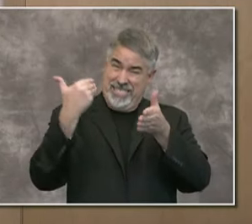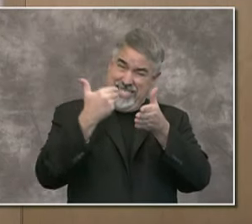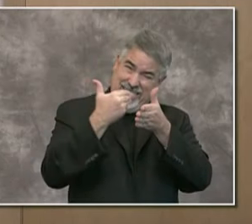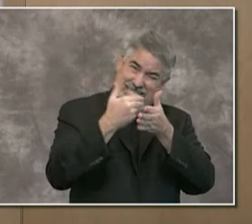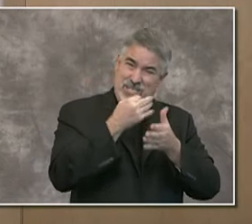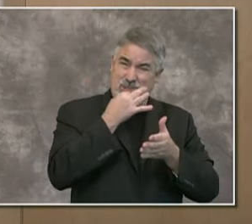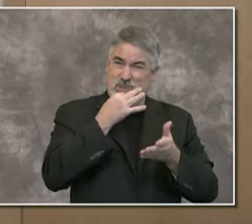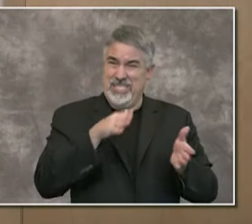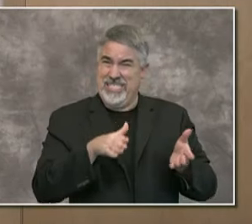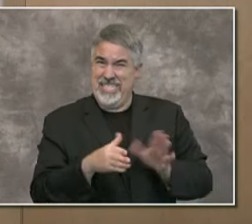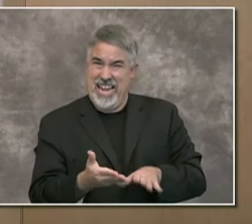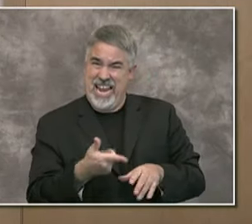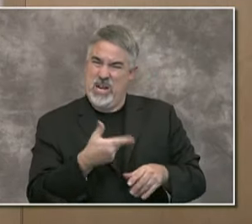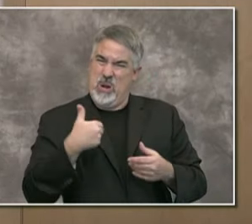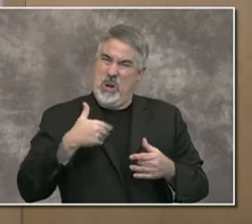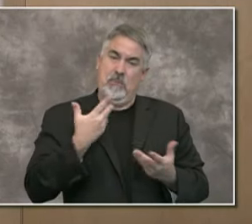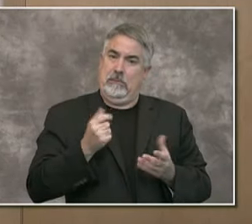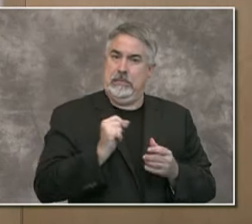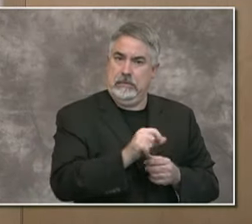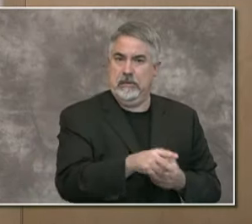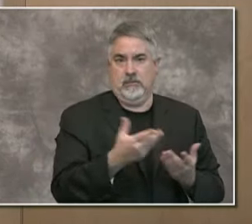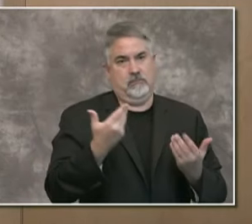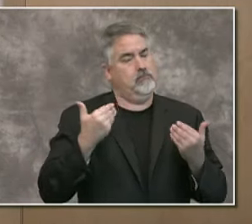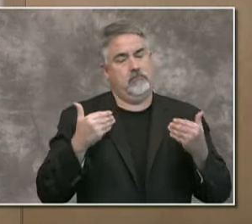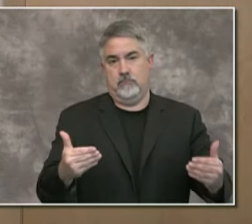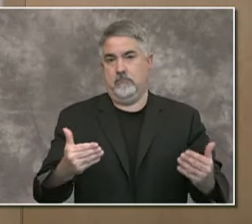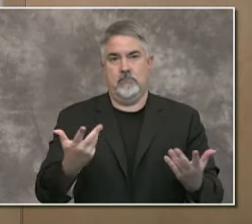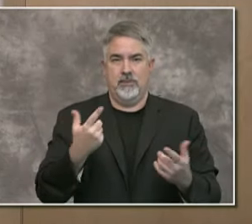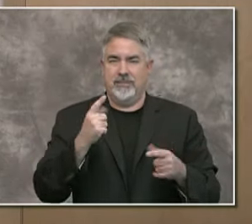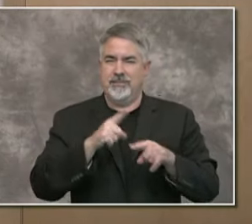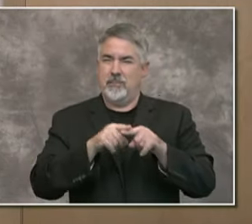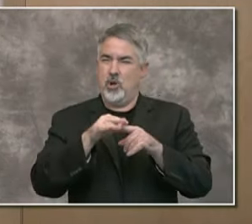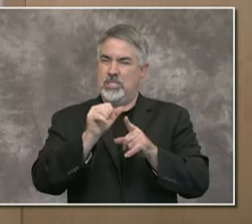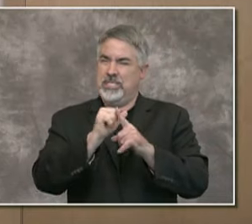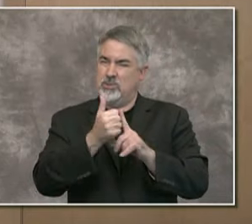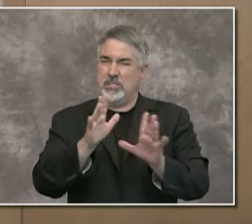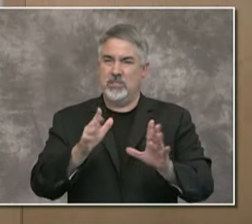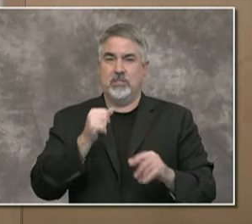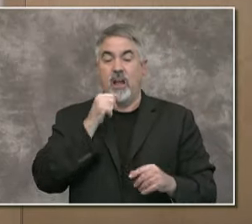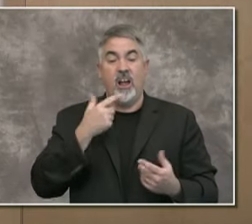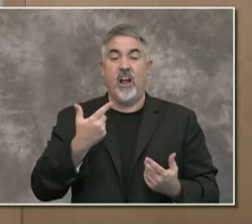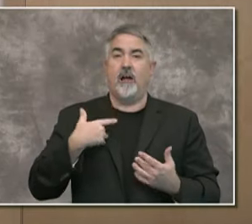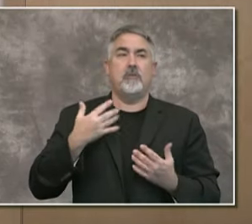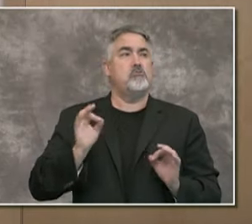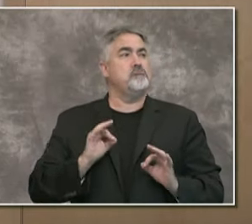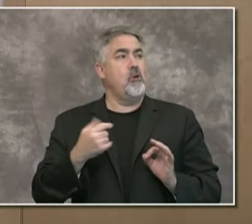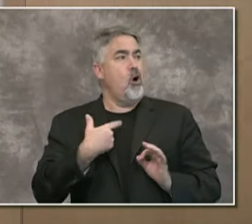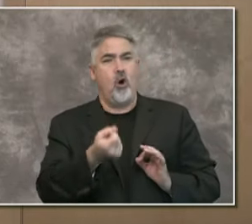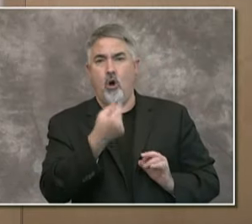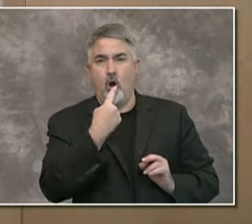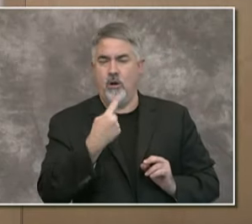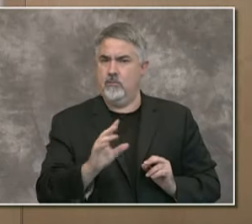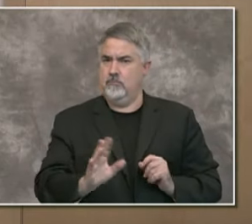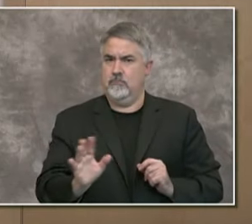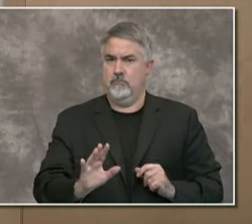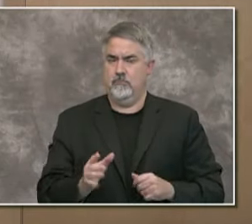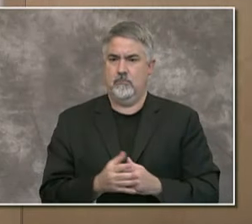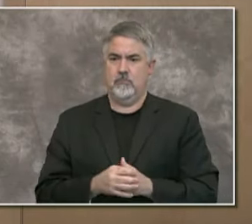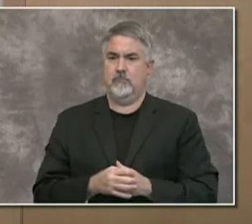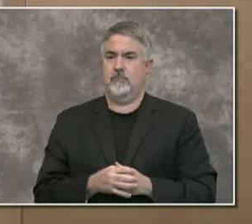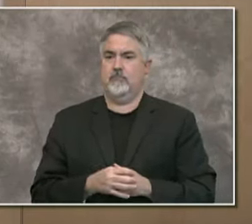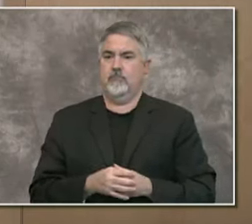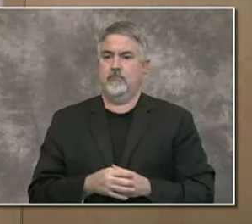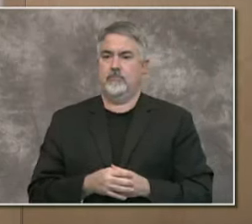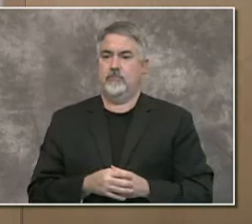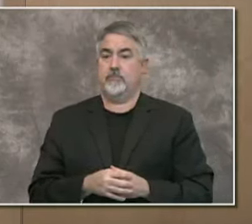on to test treatment for COVID-19. So lastly, this week